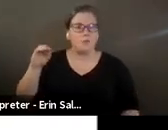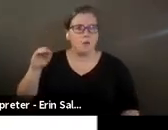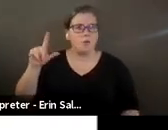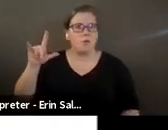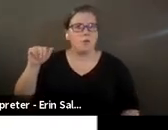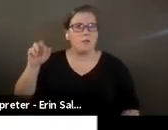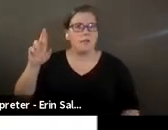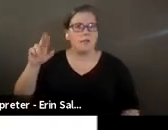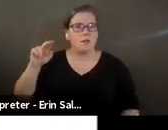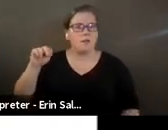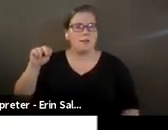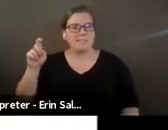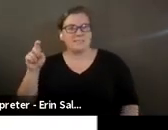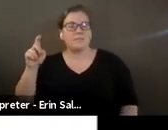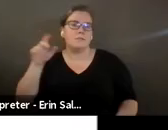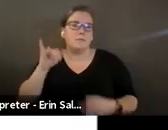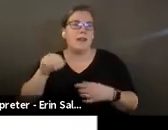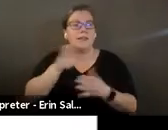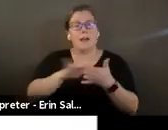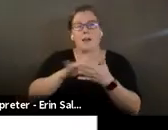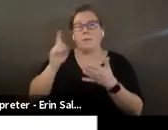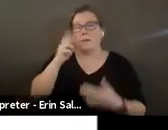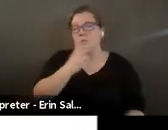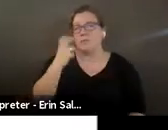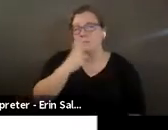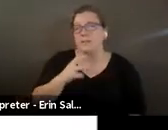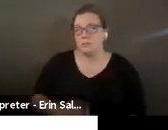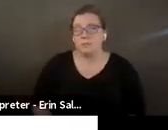speech. Okay, next slide.